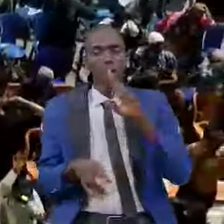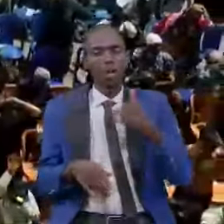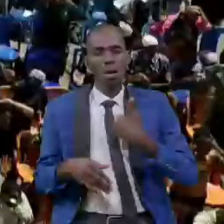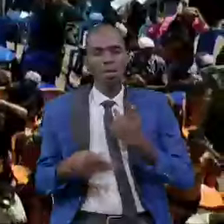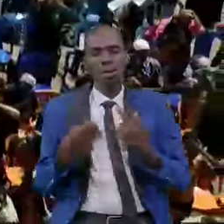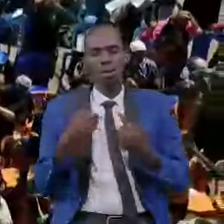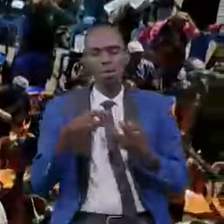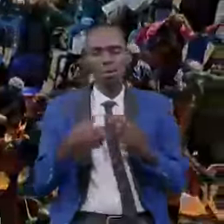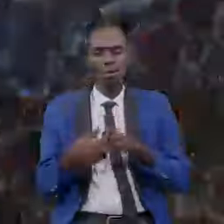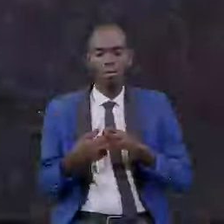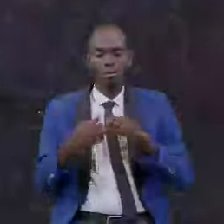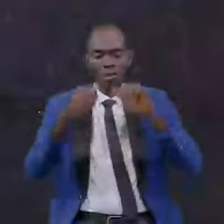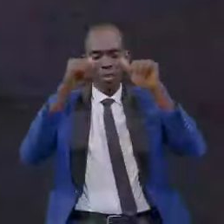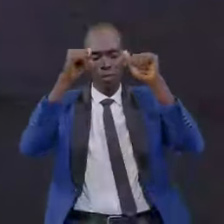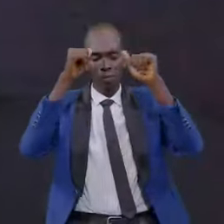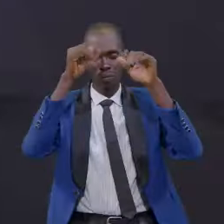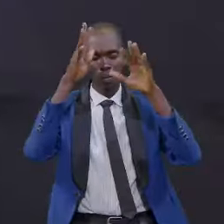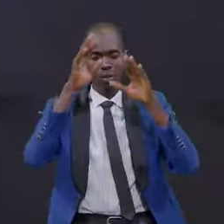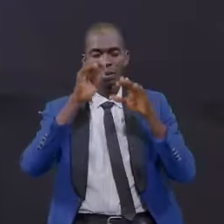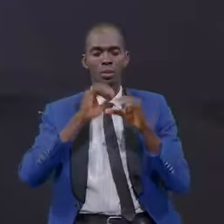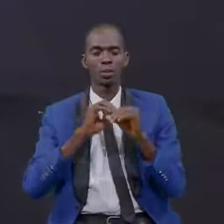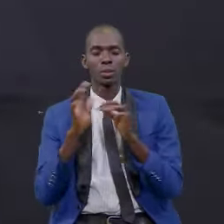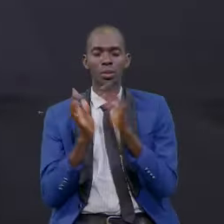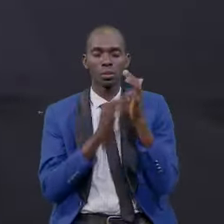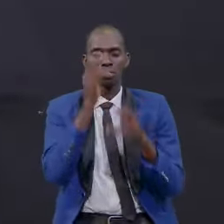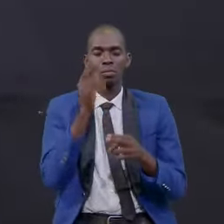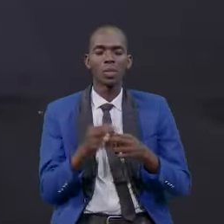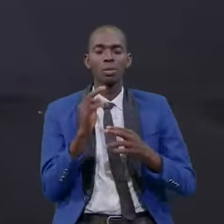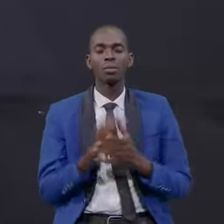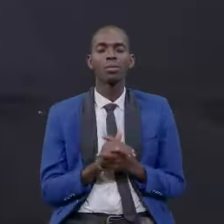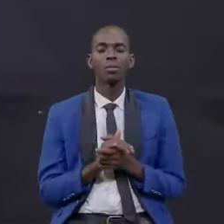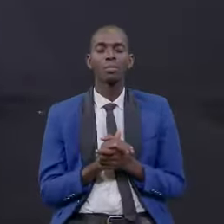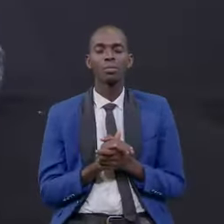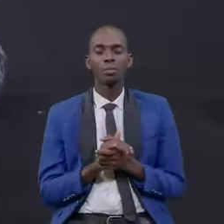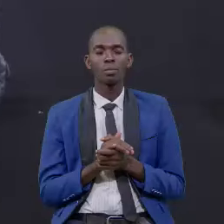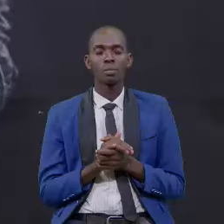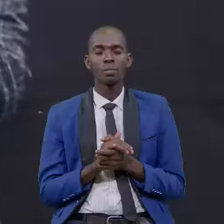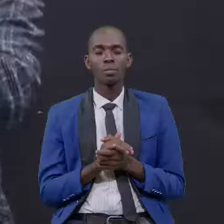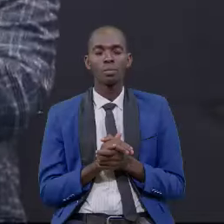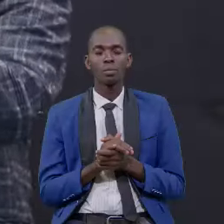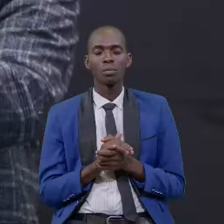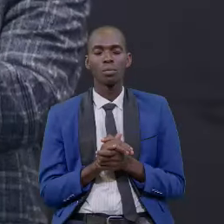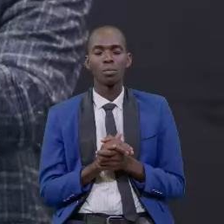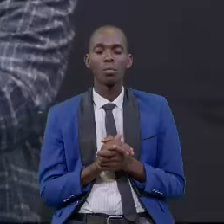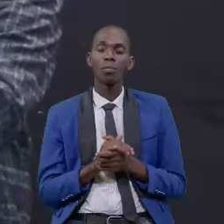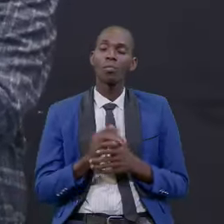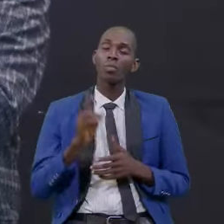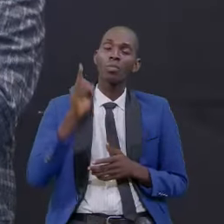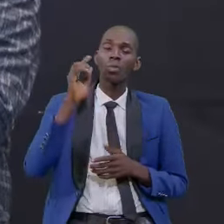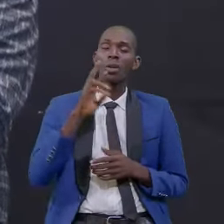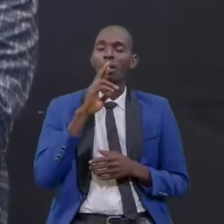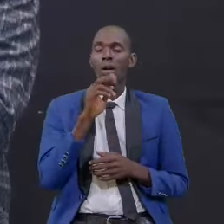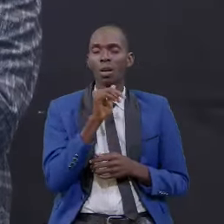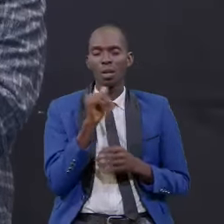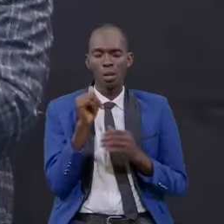Father, in Jesus' name, you are a prayer answering